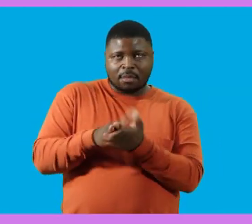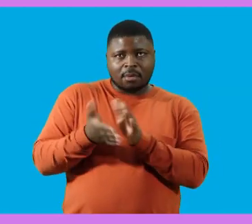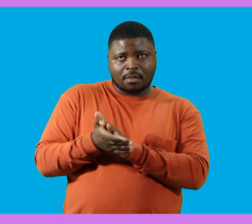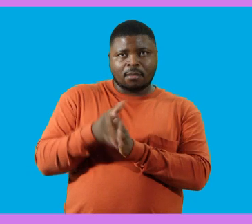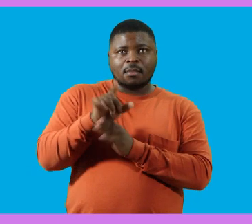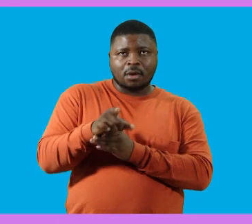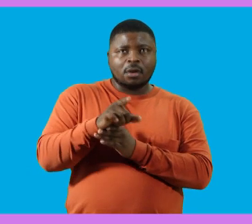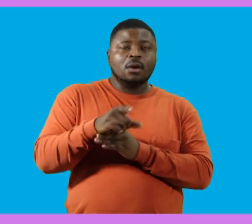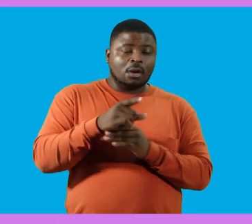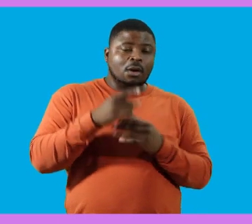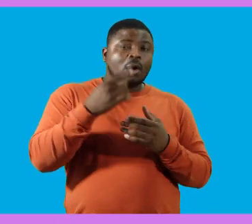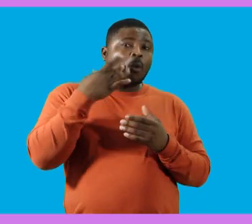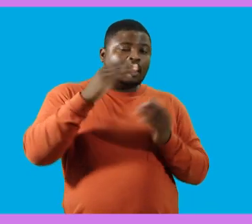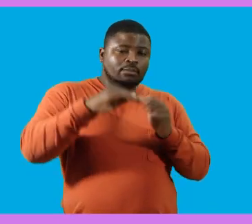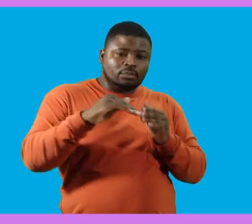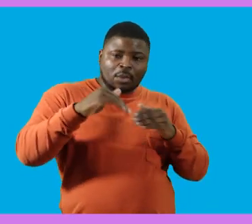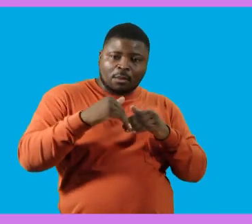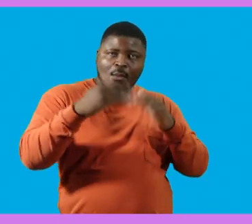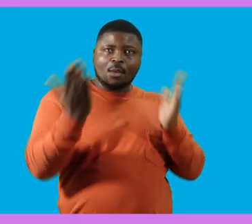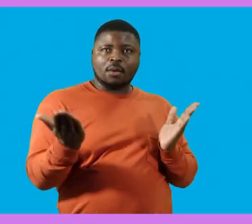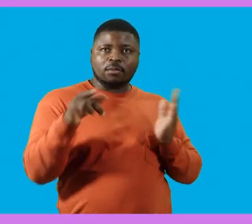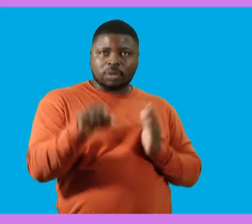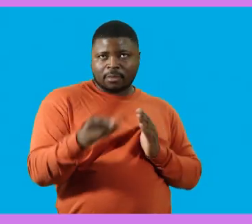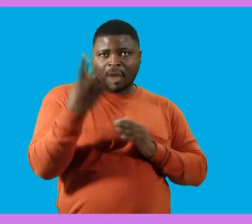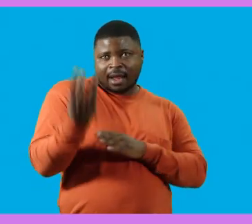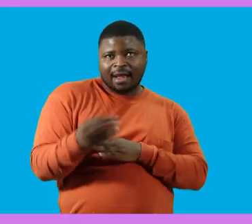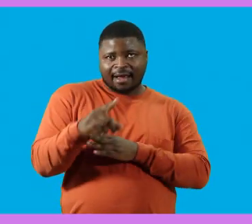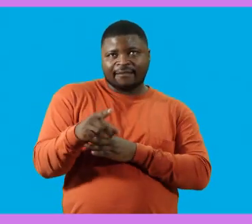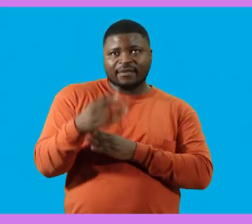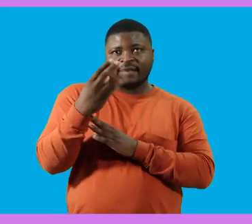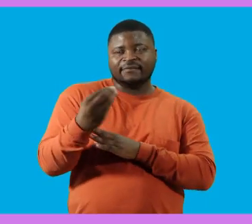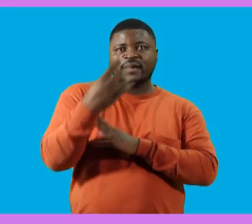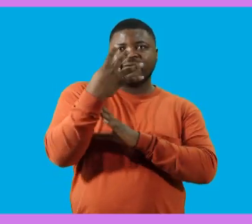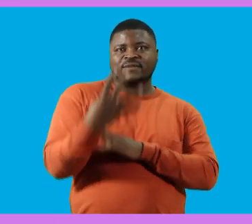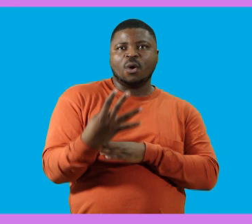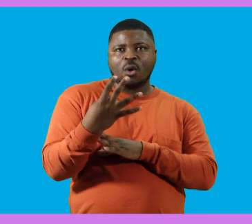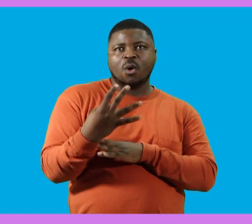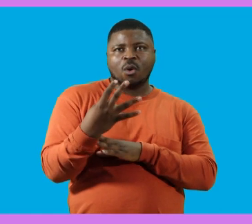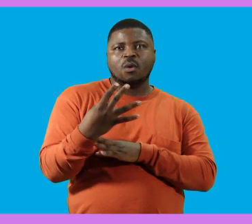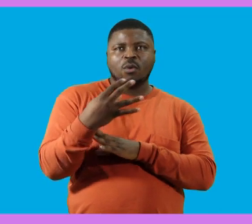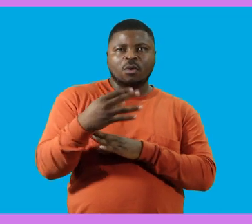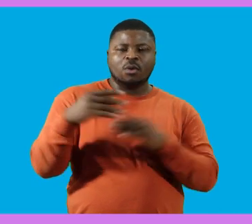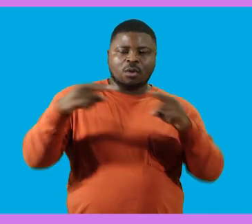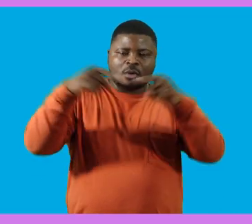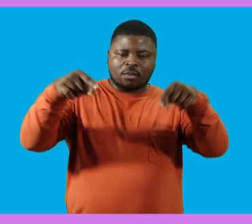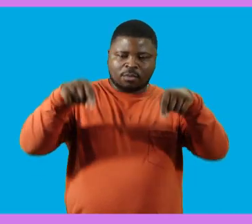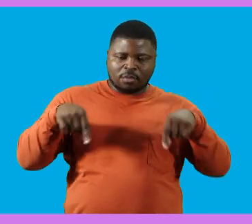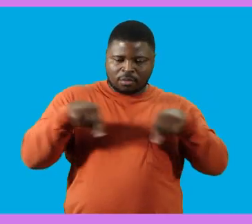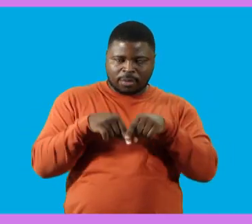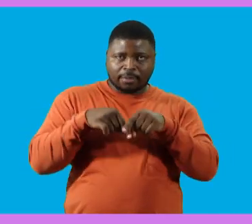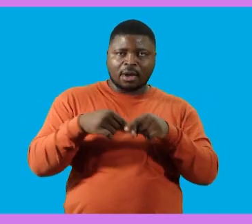see that it ends up with 4 rectangles and 2